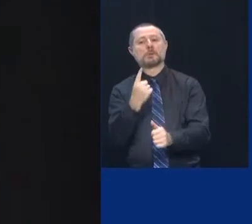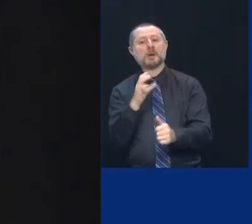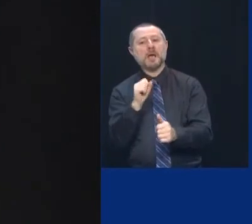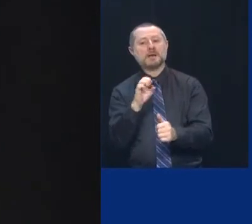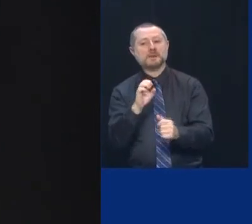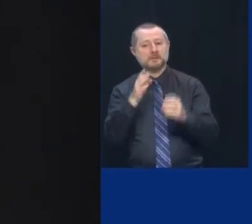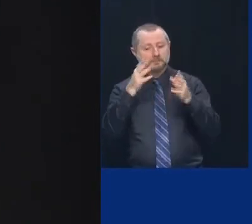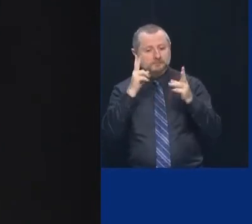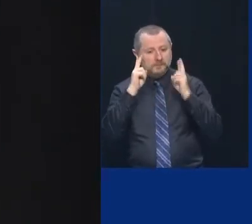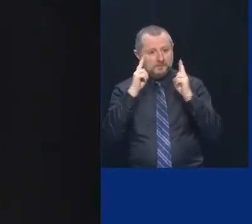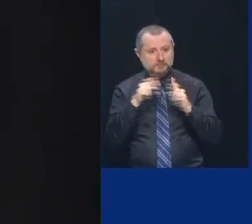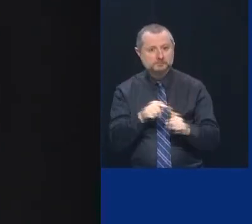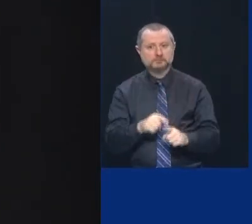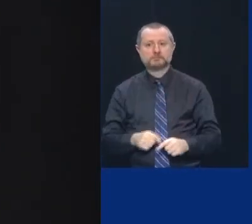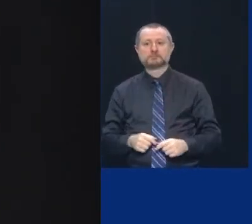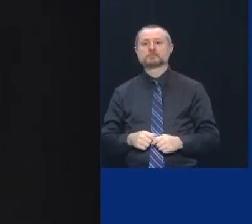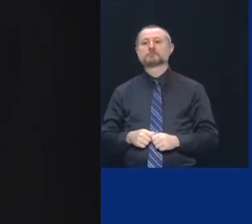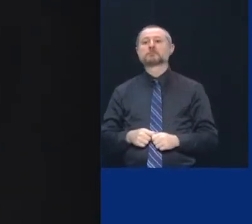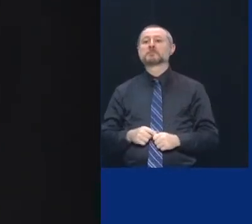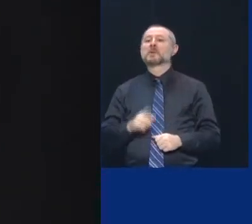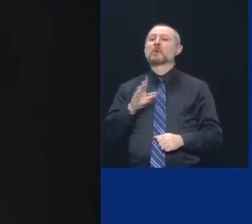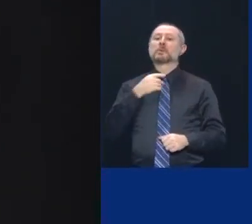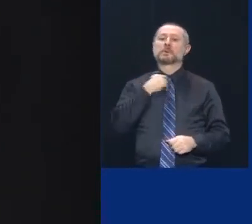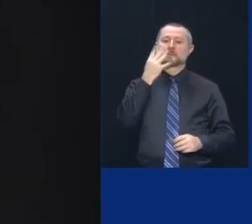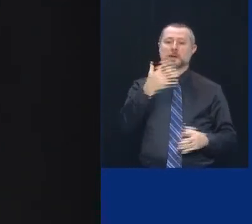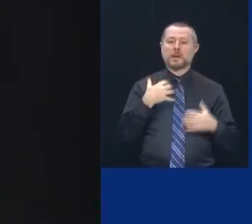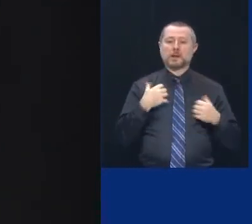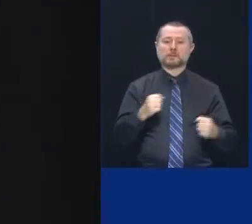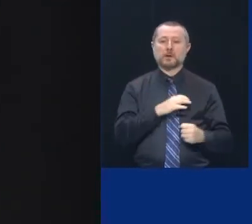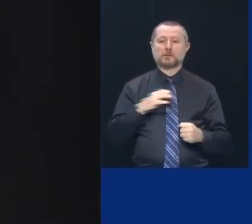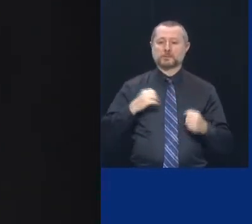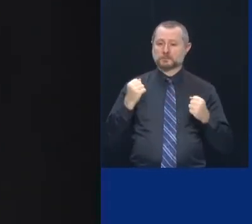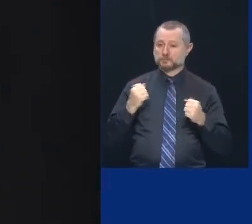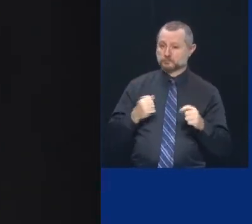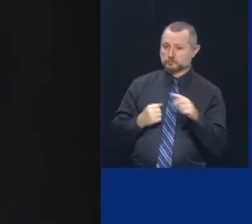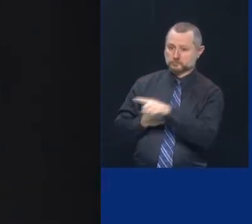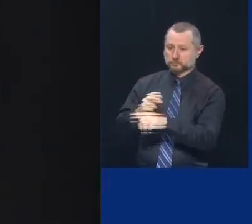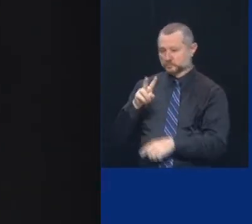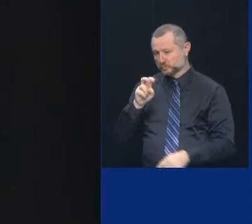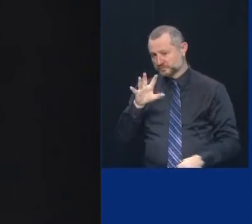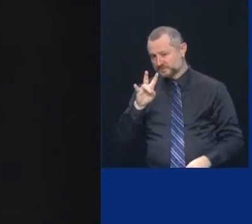then I would say to the health commissioner, you have a 257% increase.